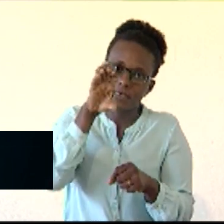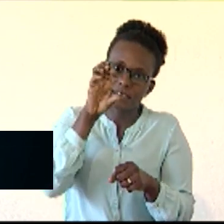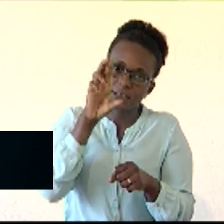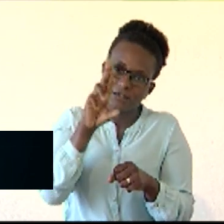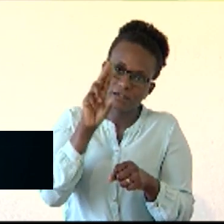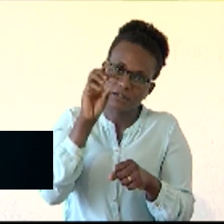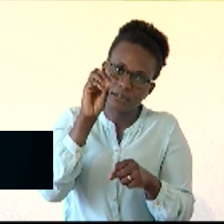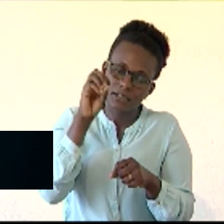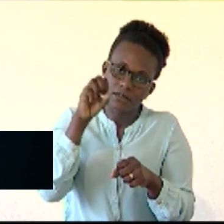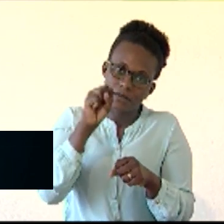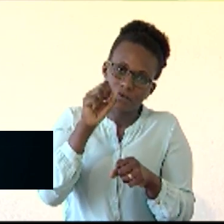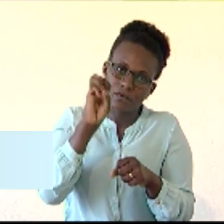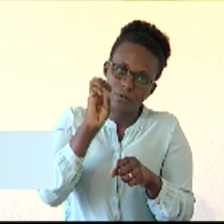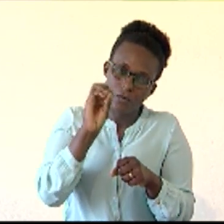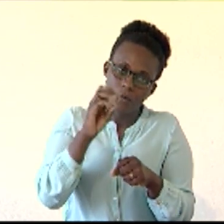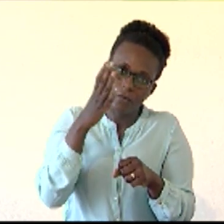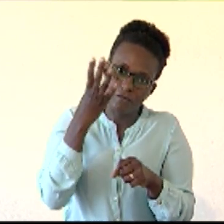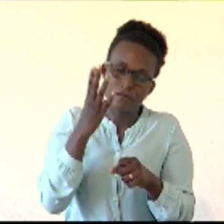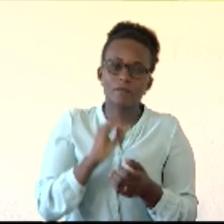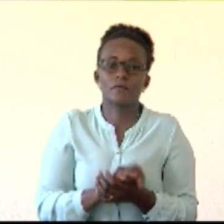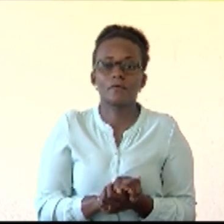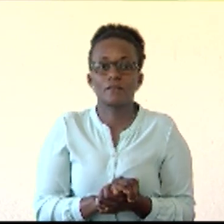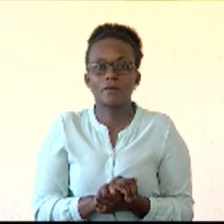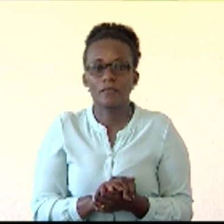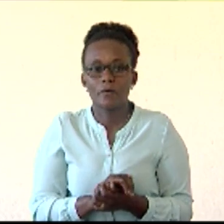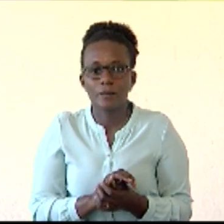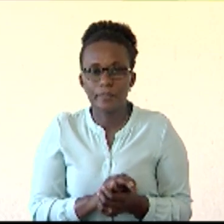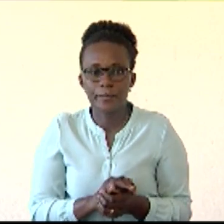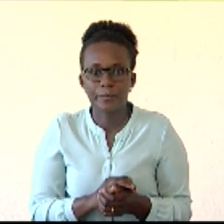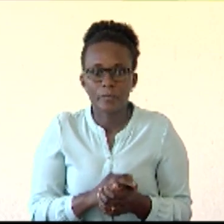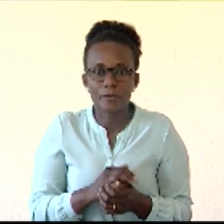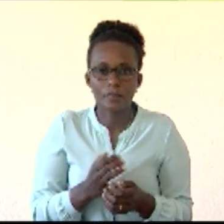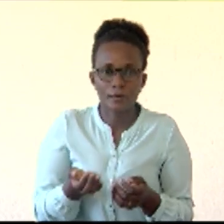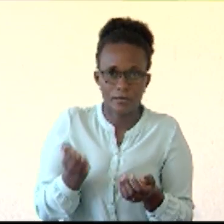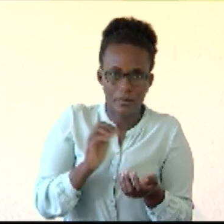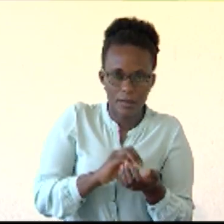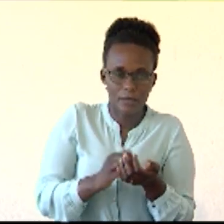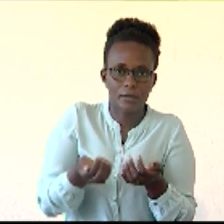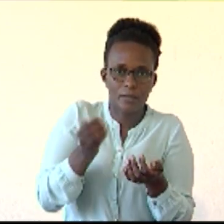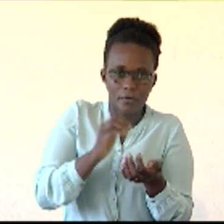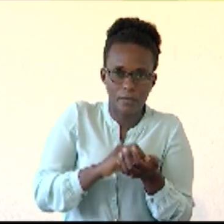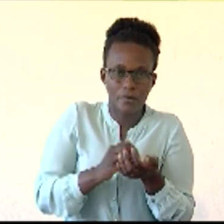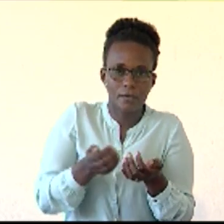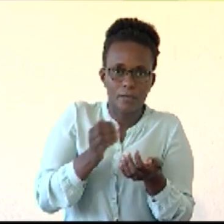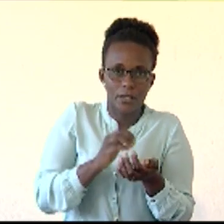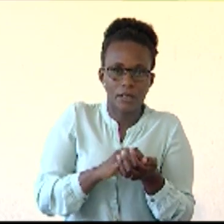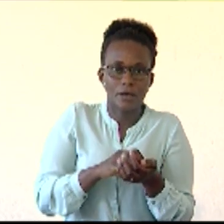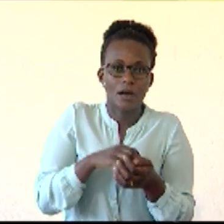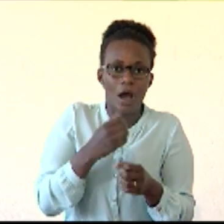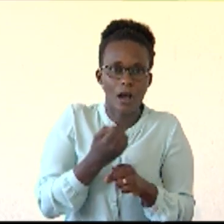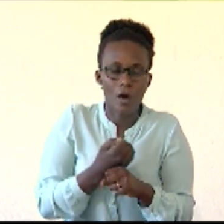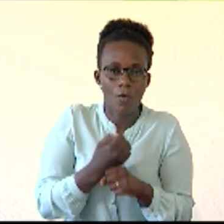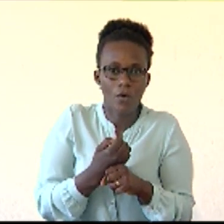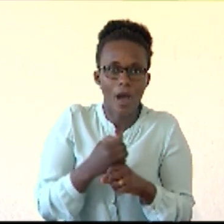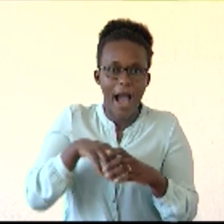cathode has to be pure. You remember in the electroplating, I need you to take the note. In the